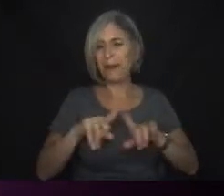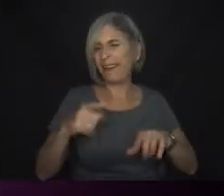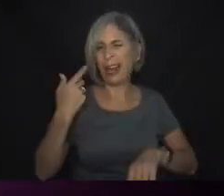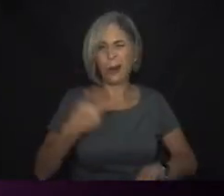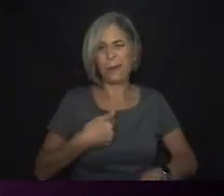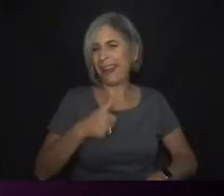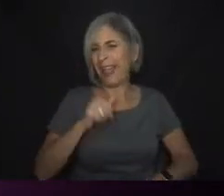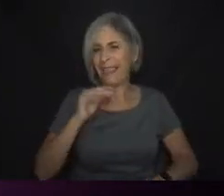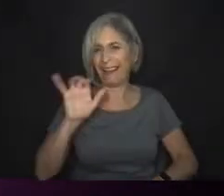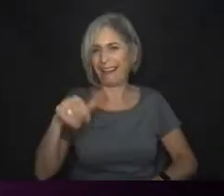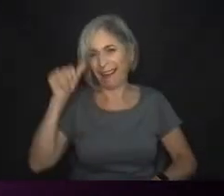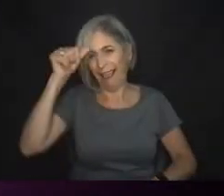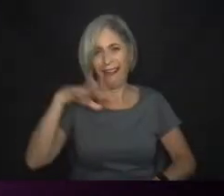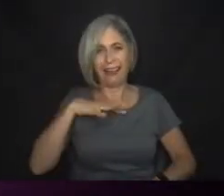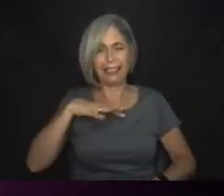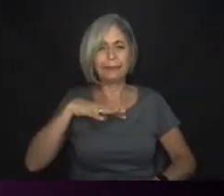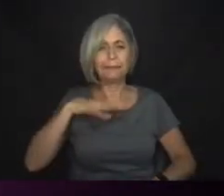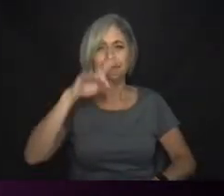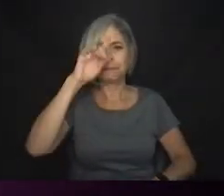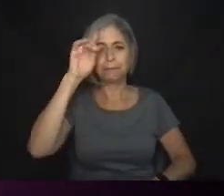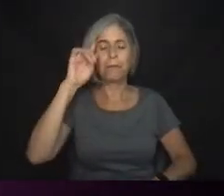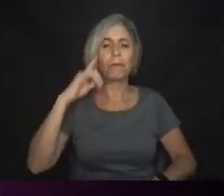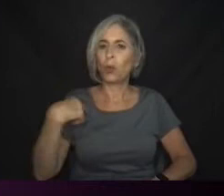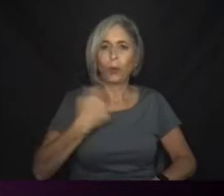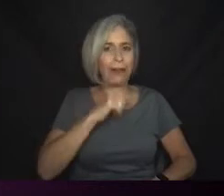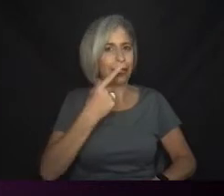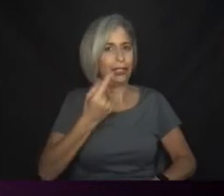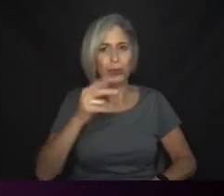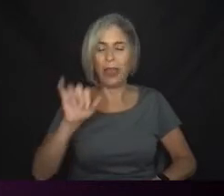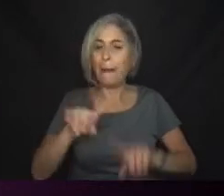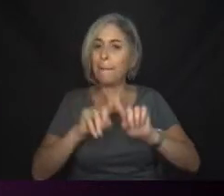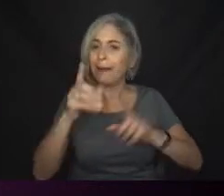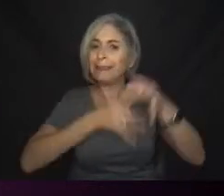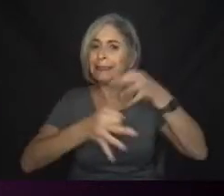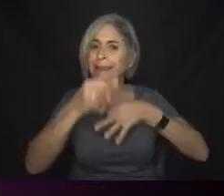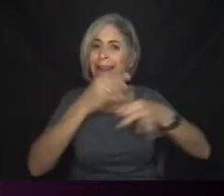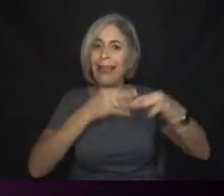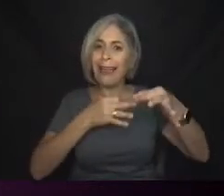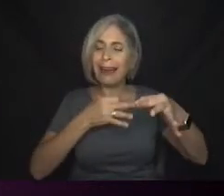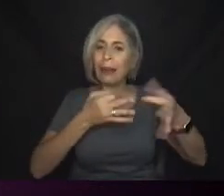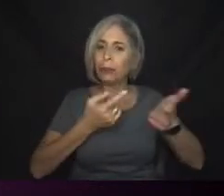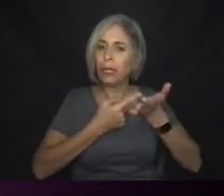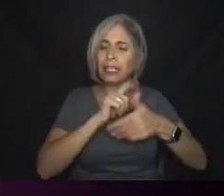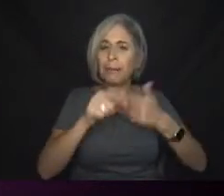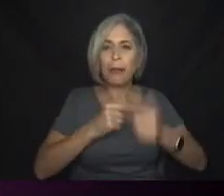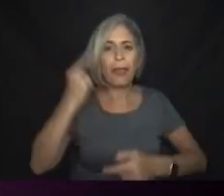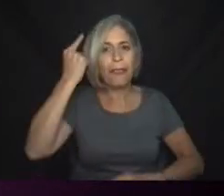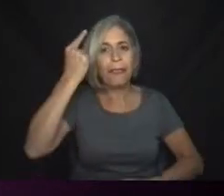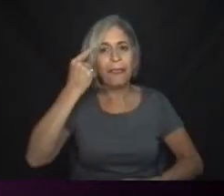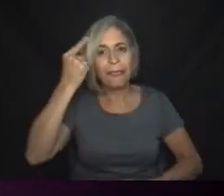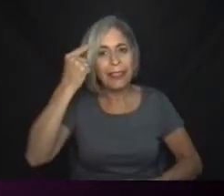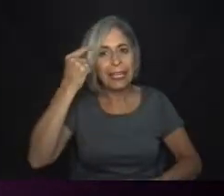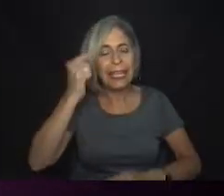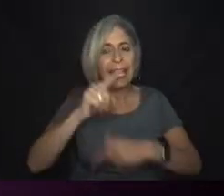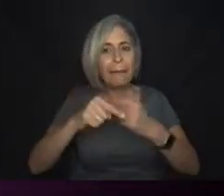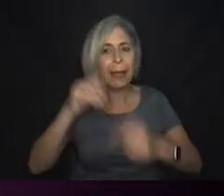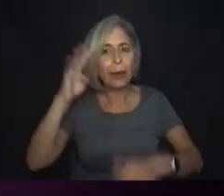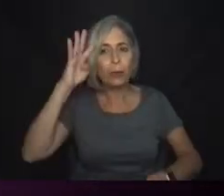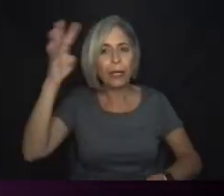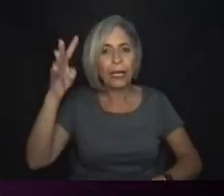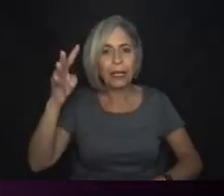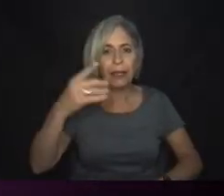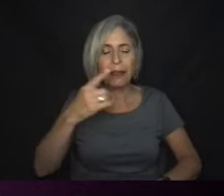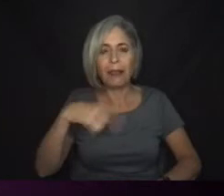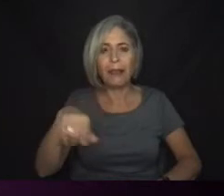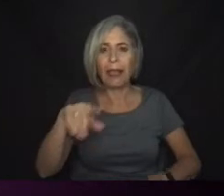not going to do that, but instead I want to talk about the thinking that goes into creating something that